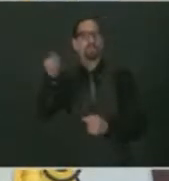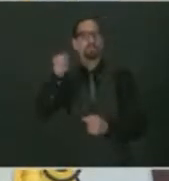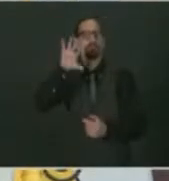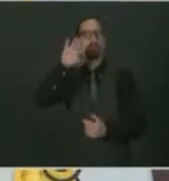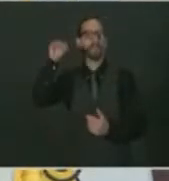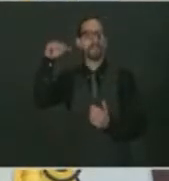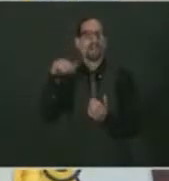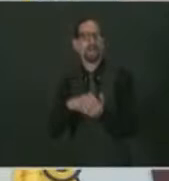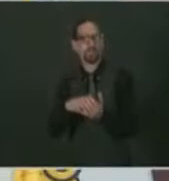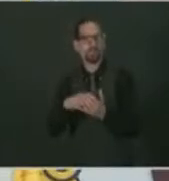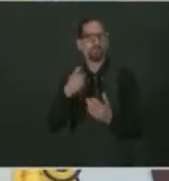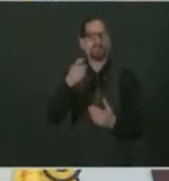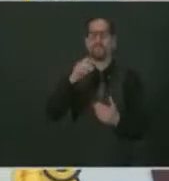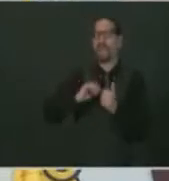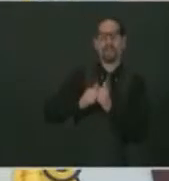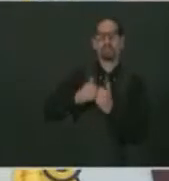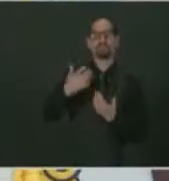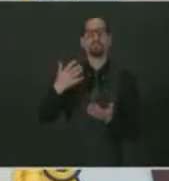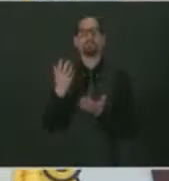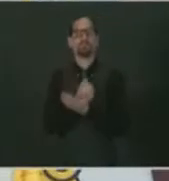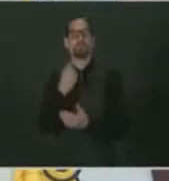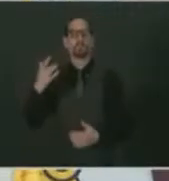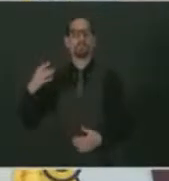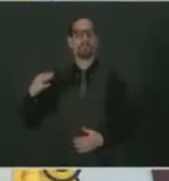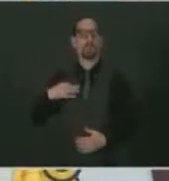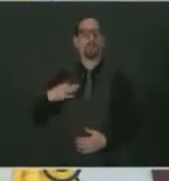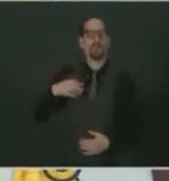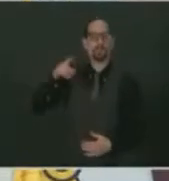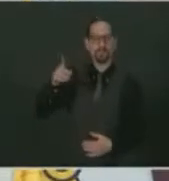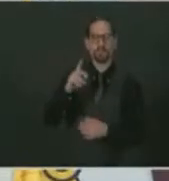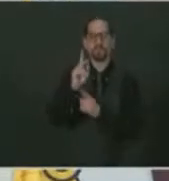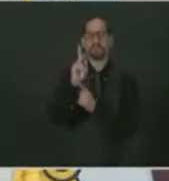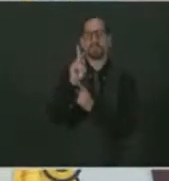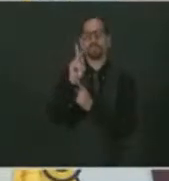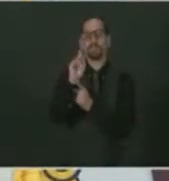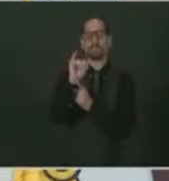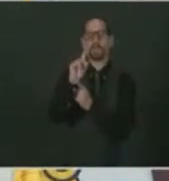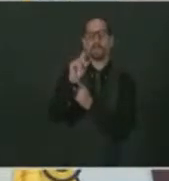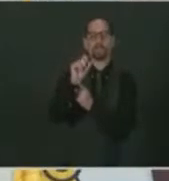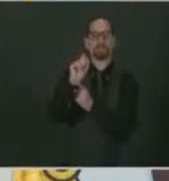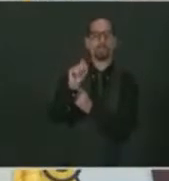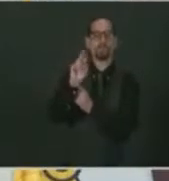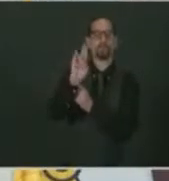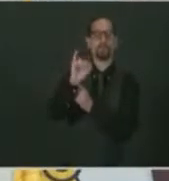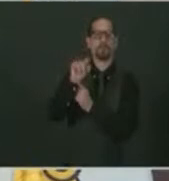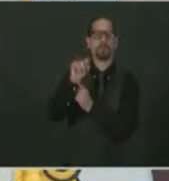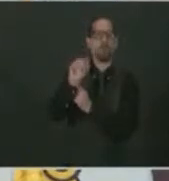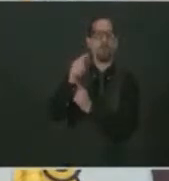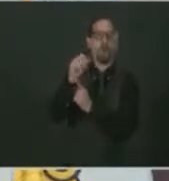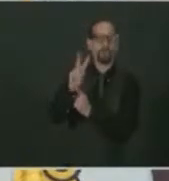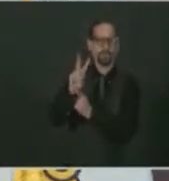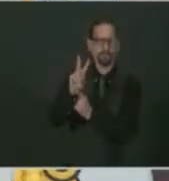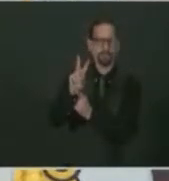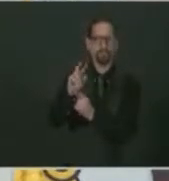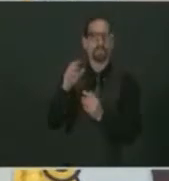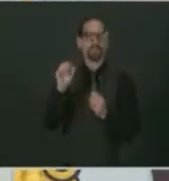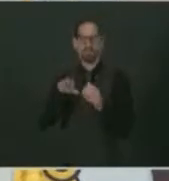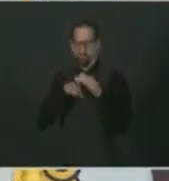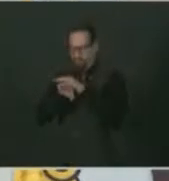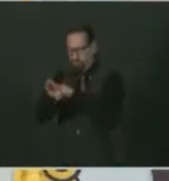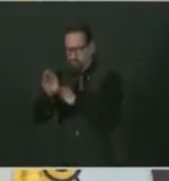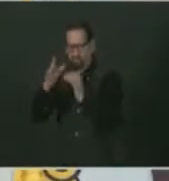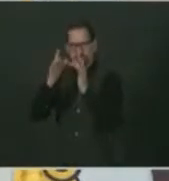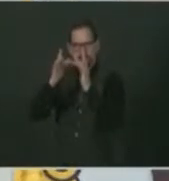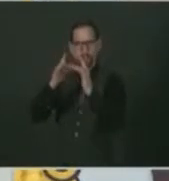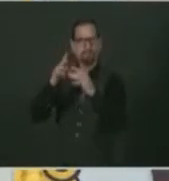at kids.ri.gov. Next, we'll be back with some additional updates on K through 12 and